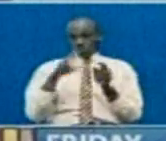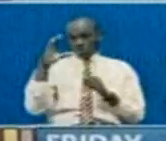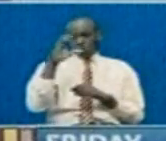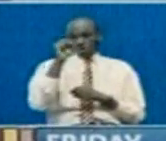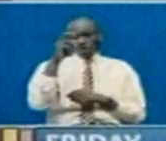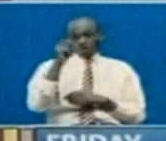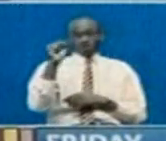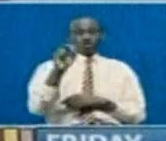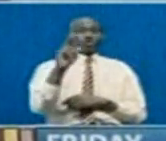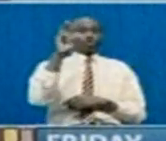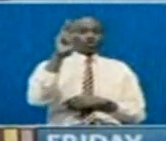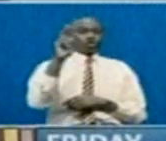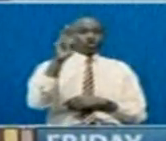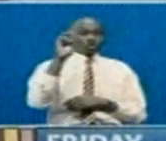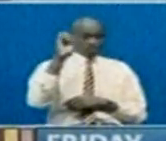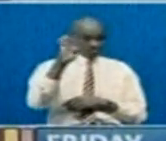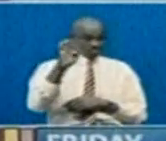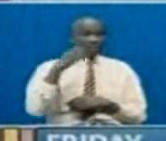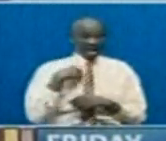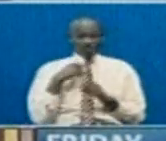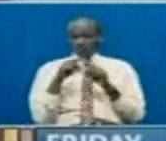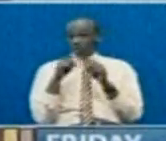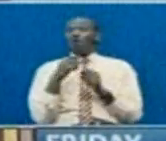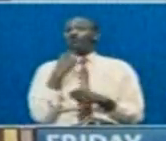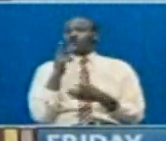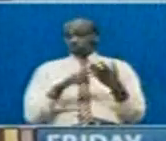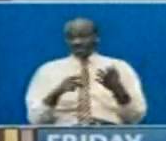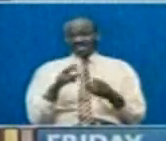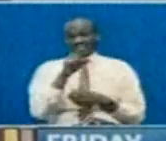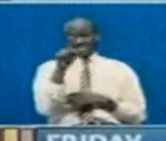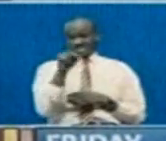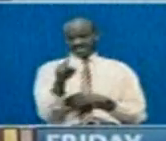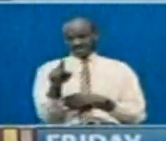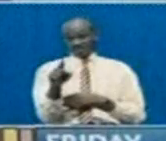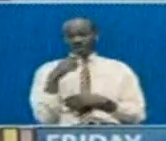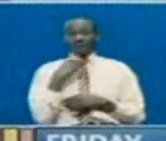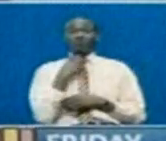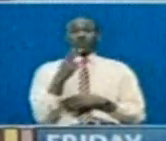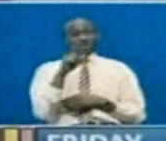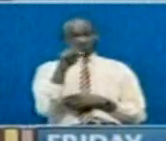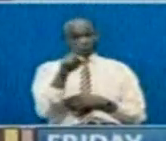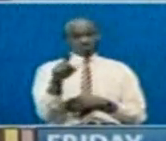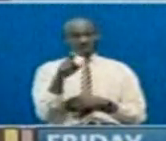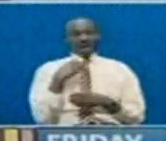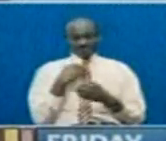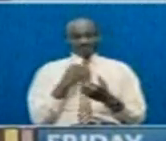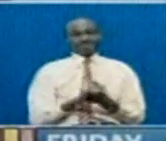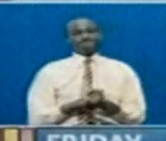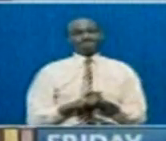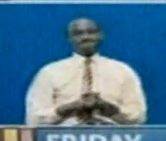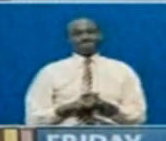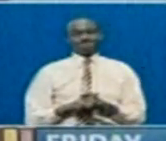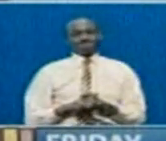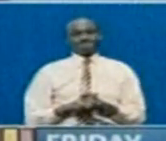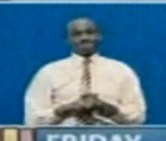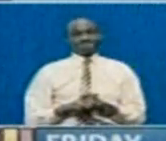presume, you realize we are using the voice or the sound z, z. Yes. That is a voiced sound z. Presume.